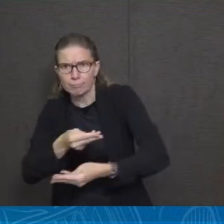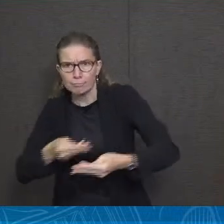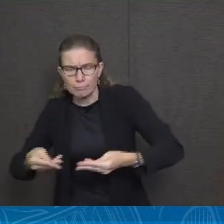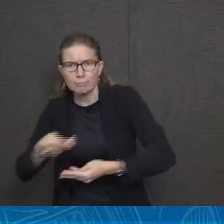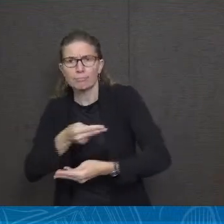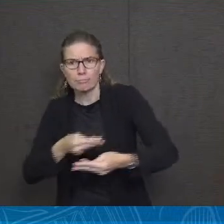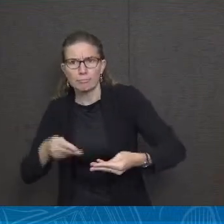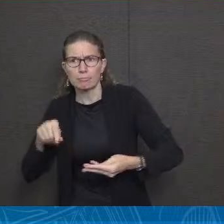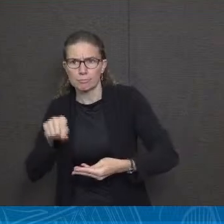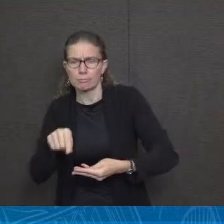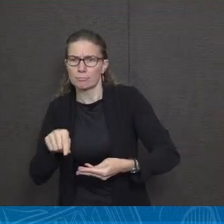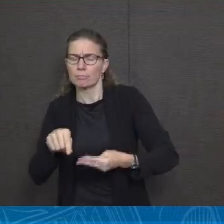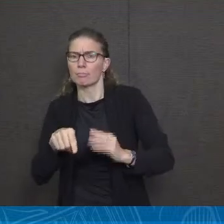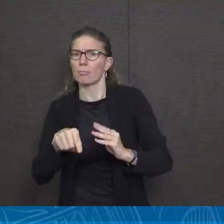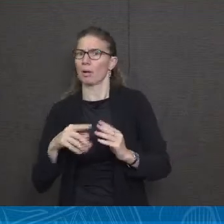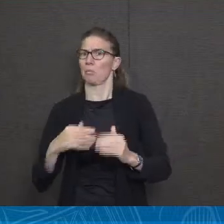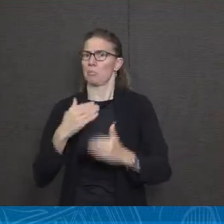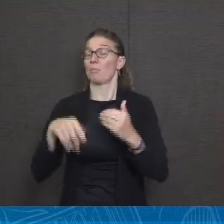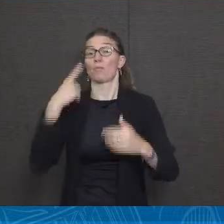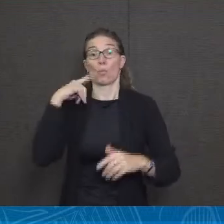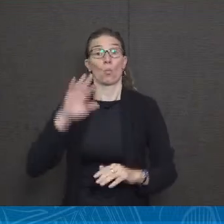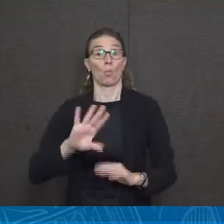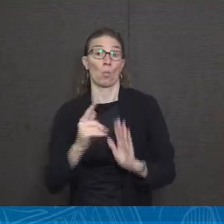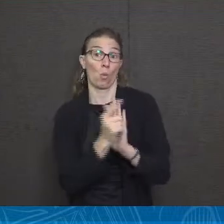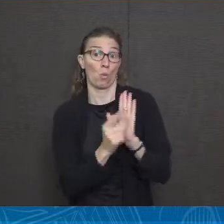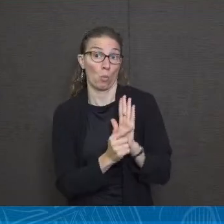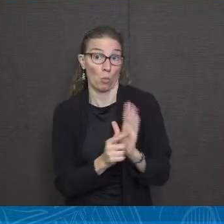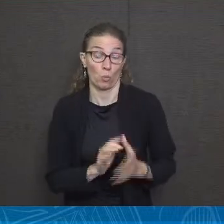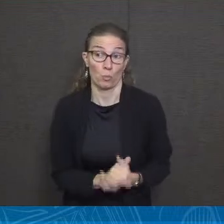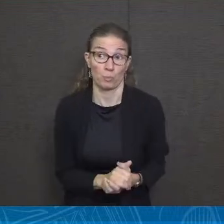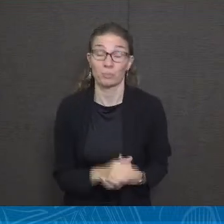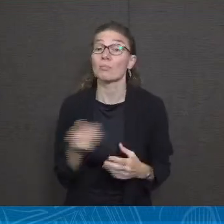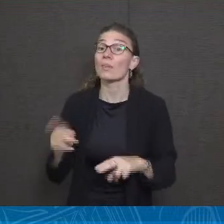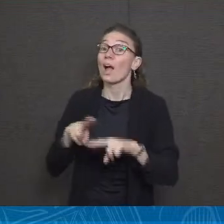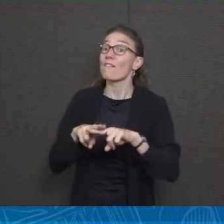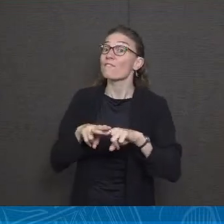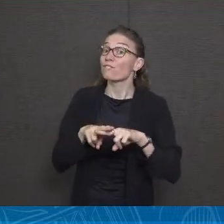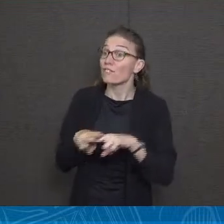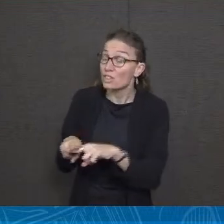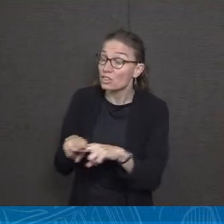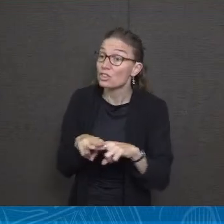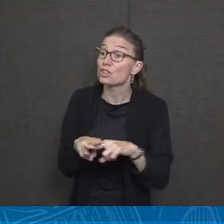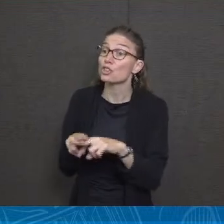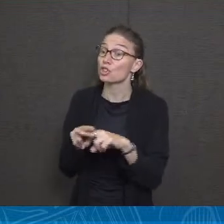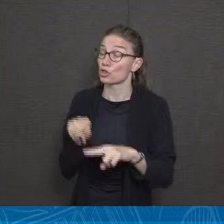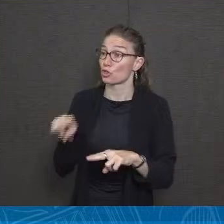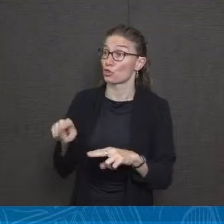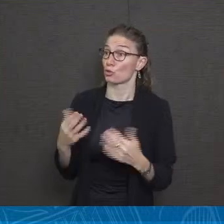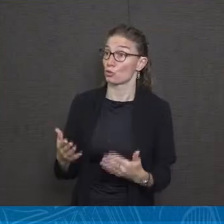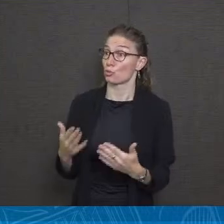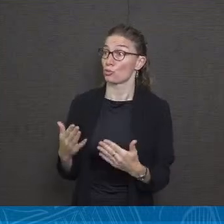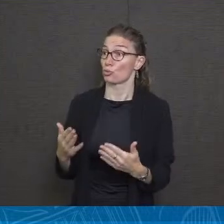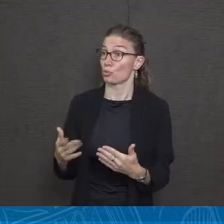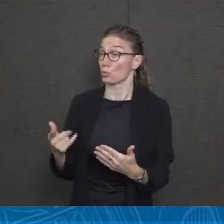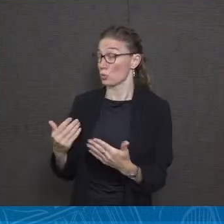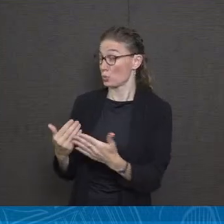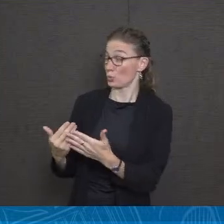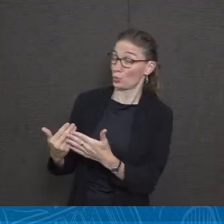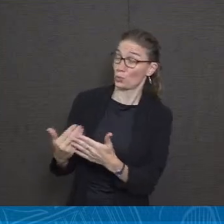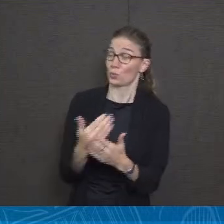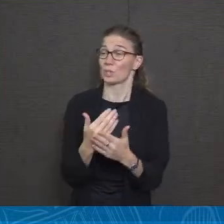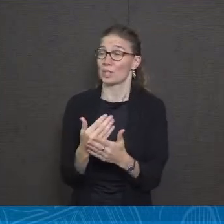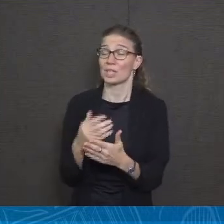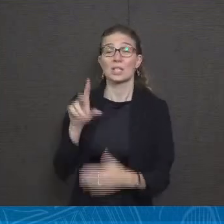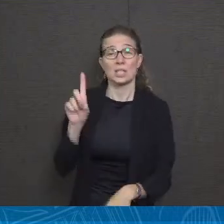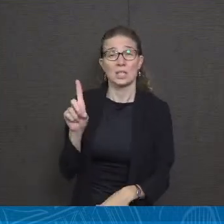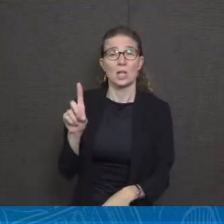Vanuatu DRM law. Fiji Red Cross has just finished, they have a brand new minted DRM law